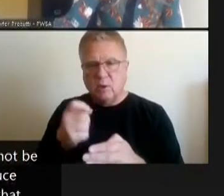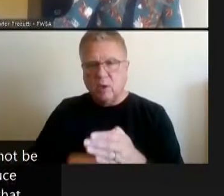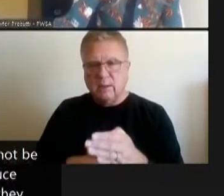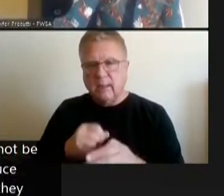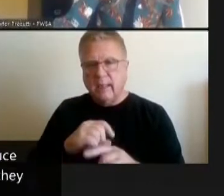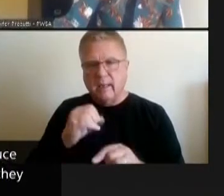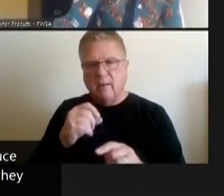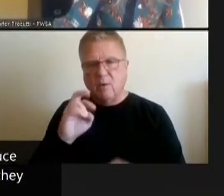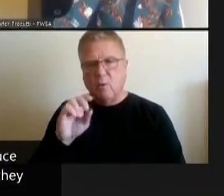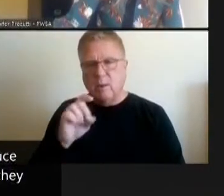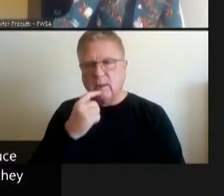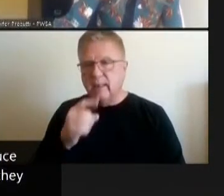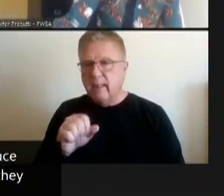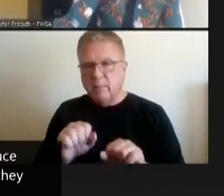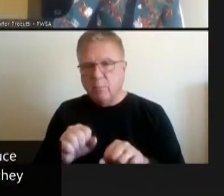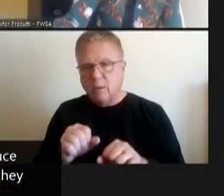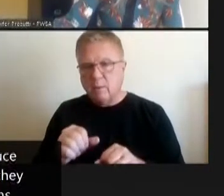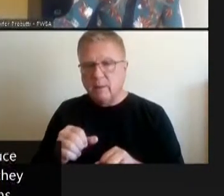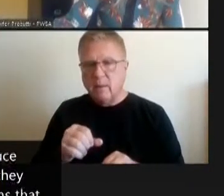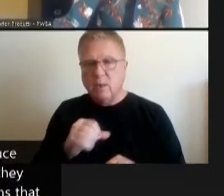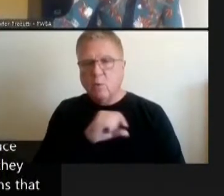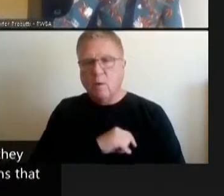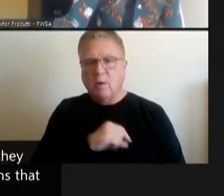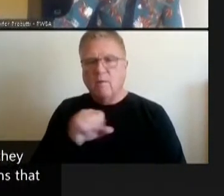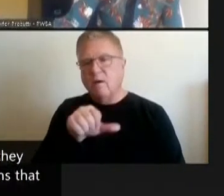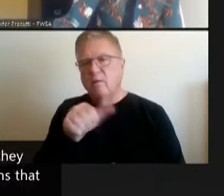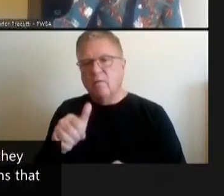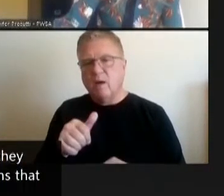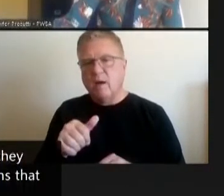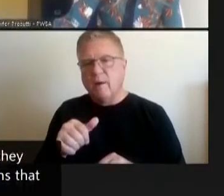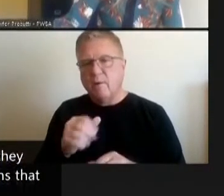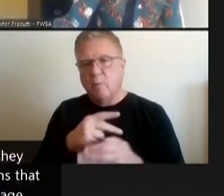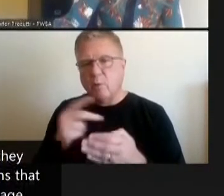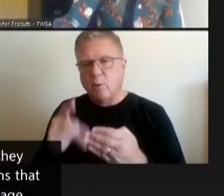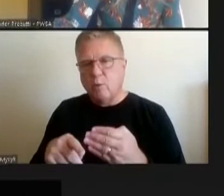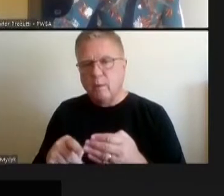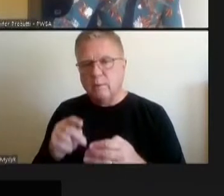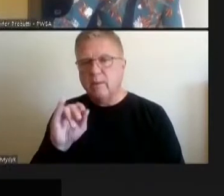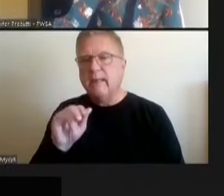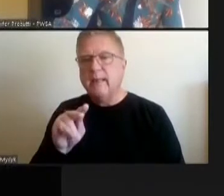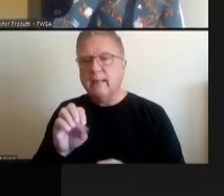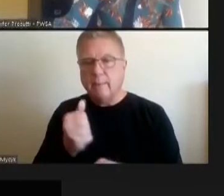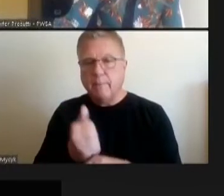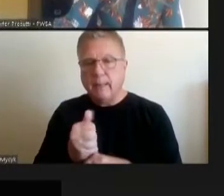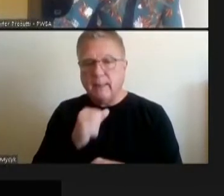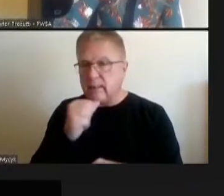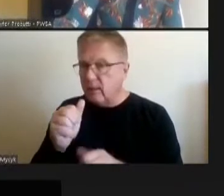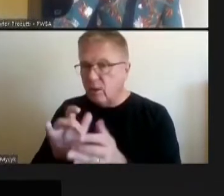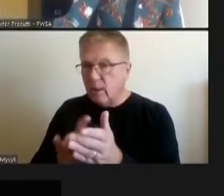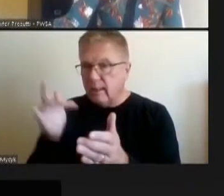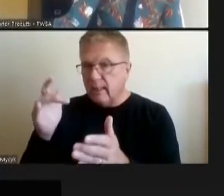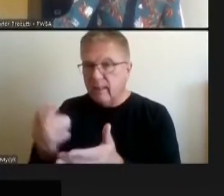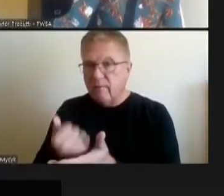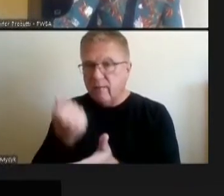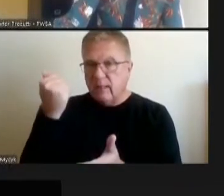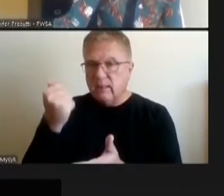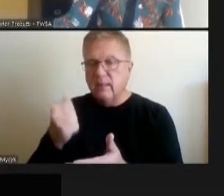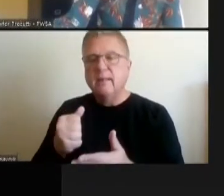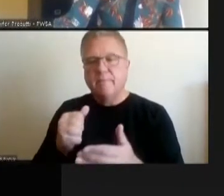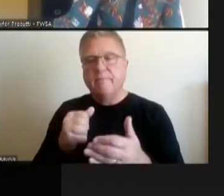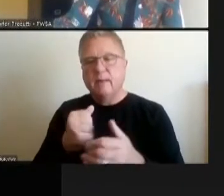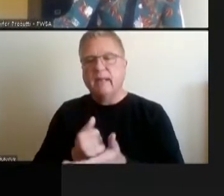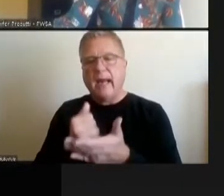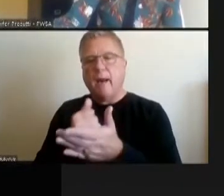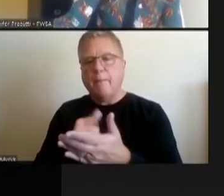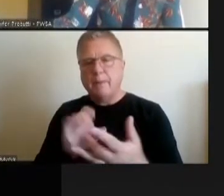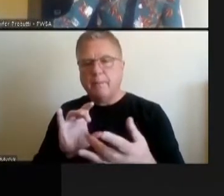might be eligible for some of our other programs that are income-based and they're not taking advantage of them, they can help make that connection. We